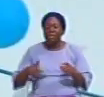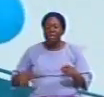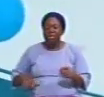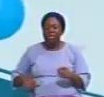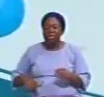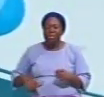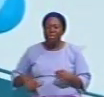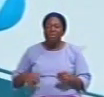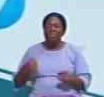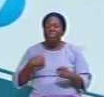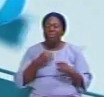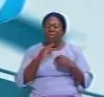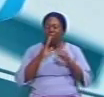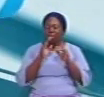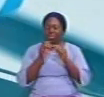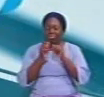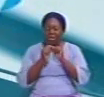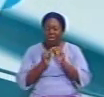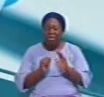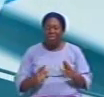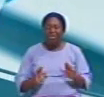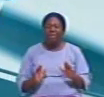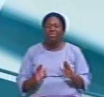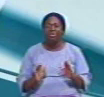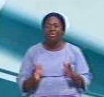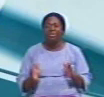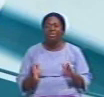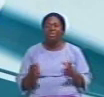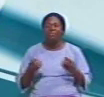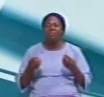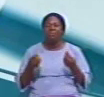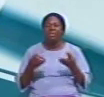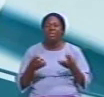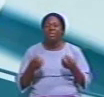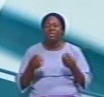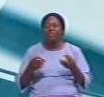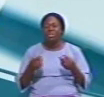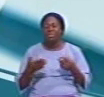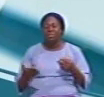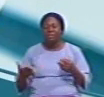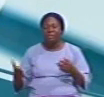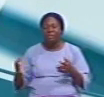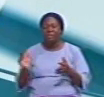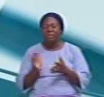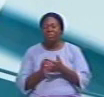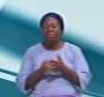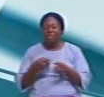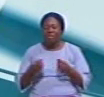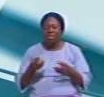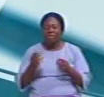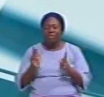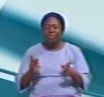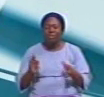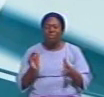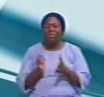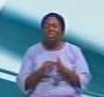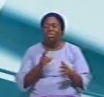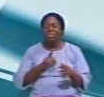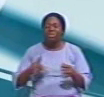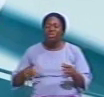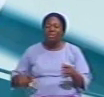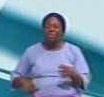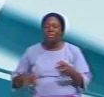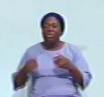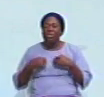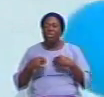have witnessed with our own eyes many that the Lord has redeemed in